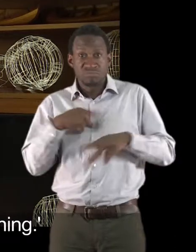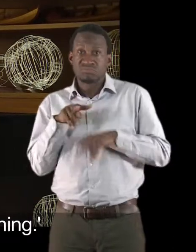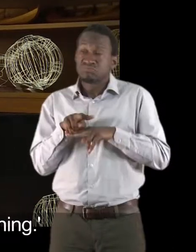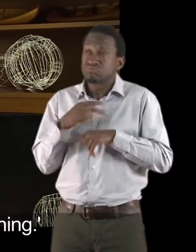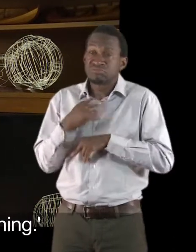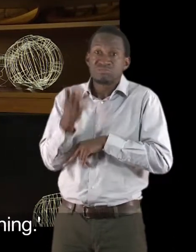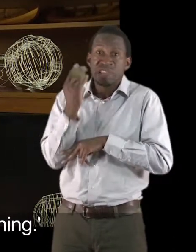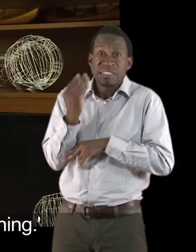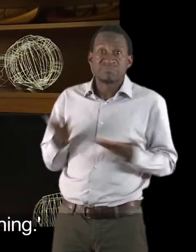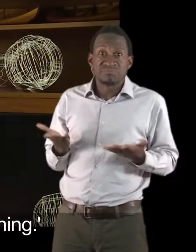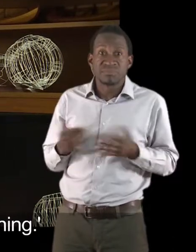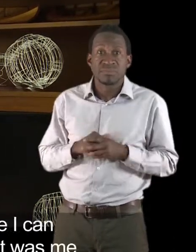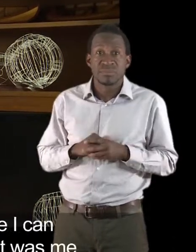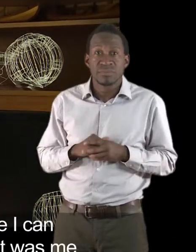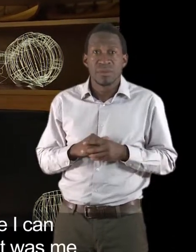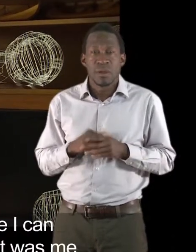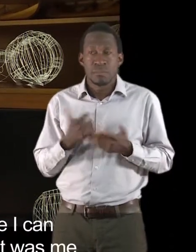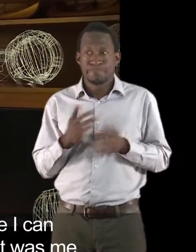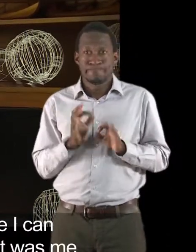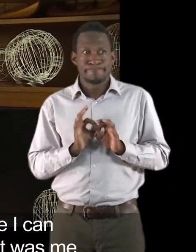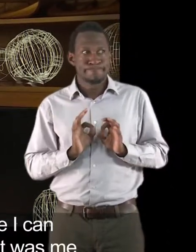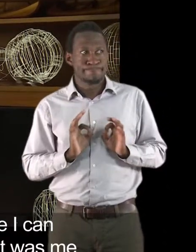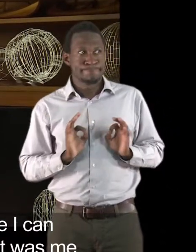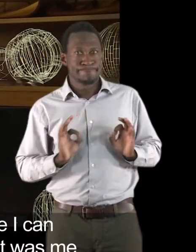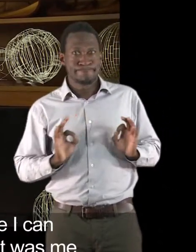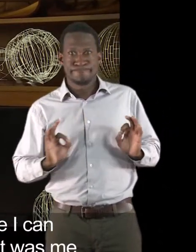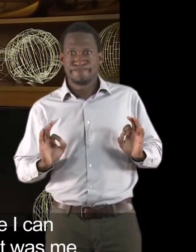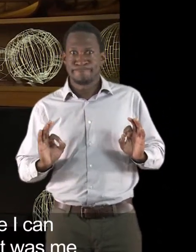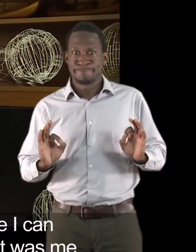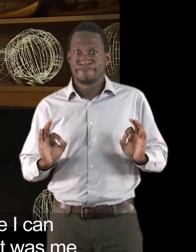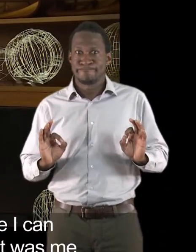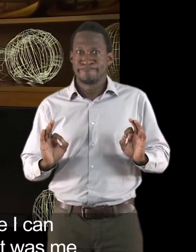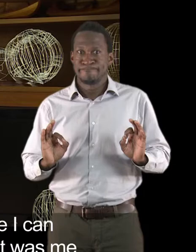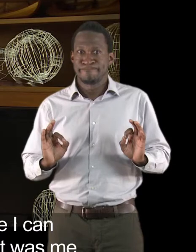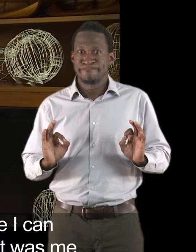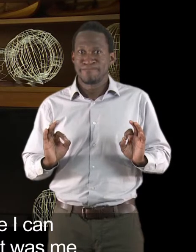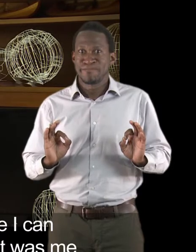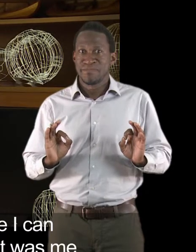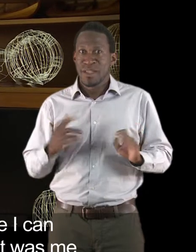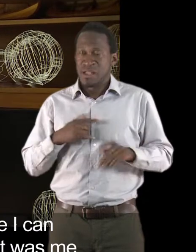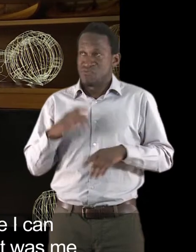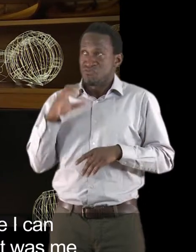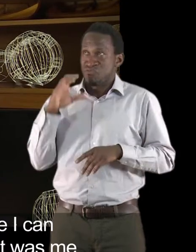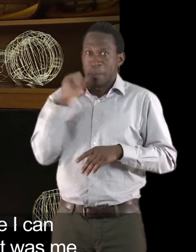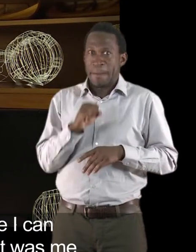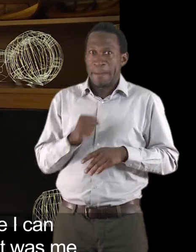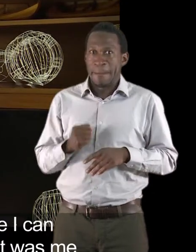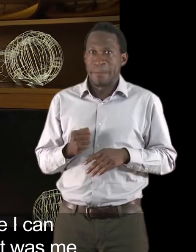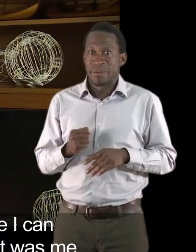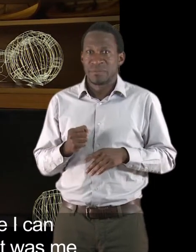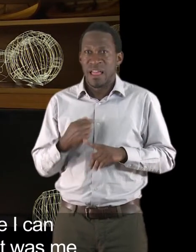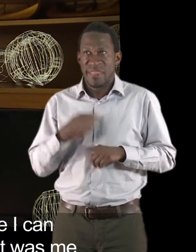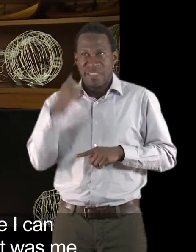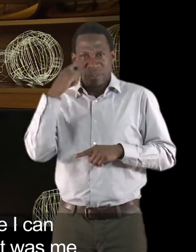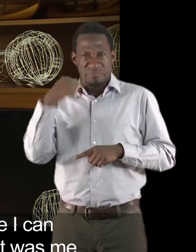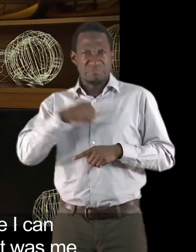listening. There was a long silence, I can remember. And then I think it was me,